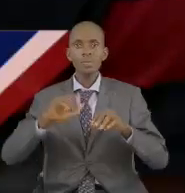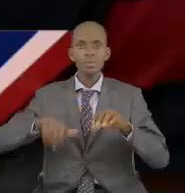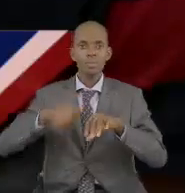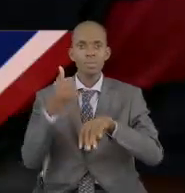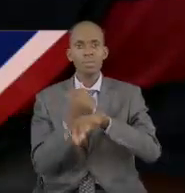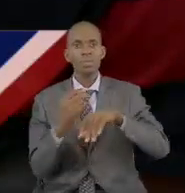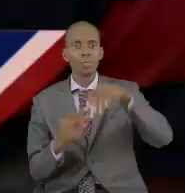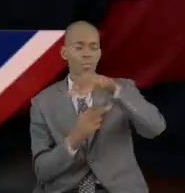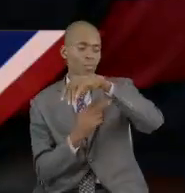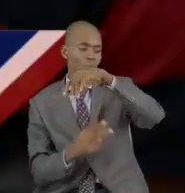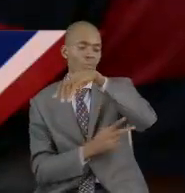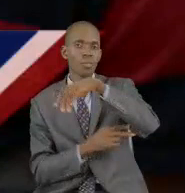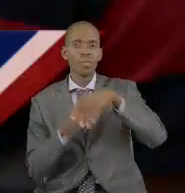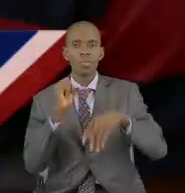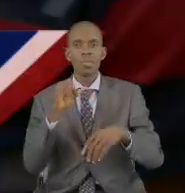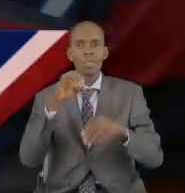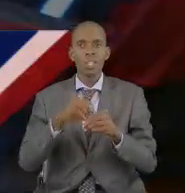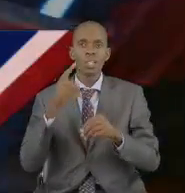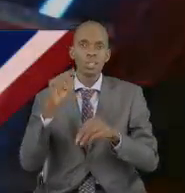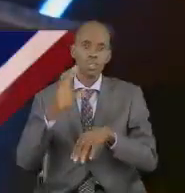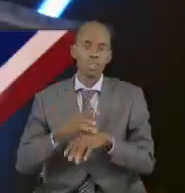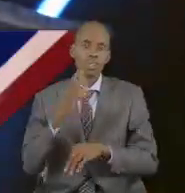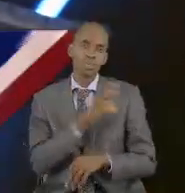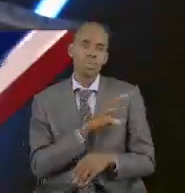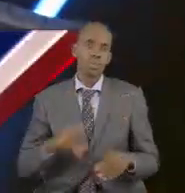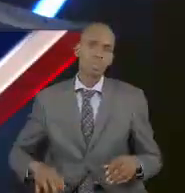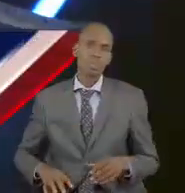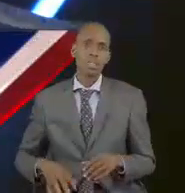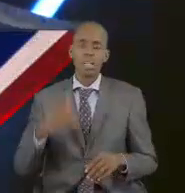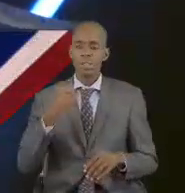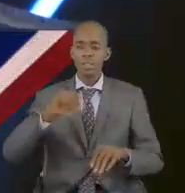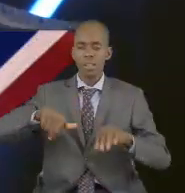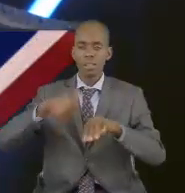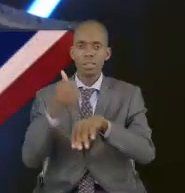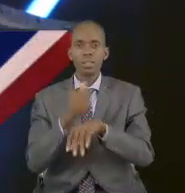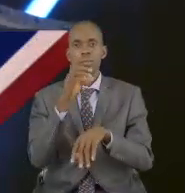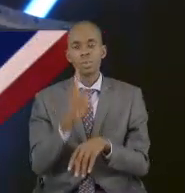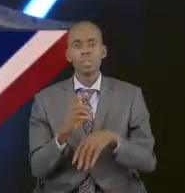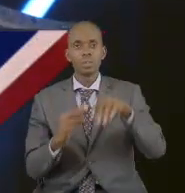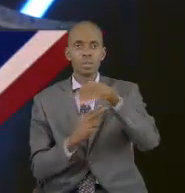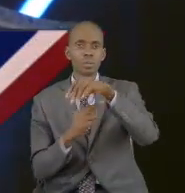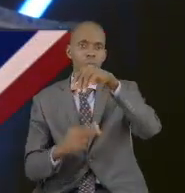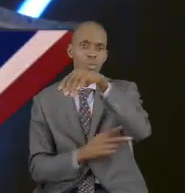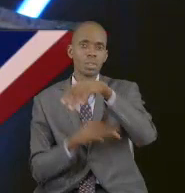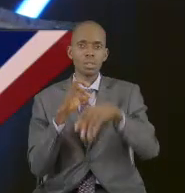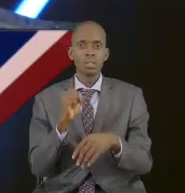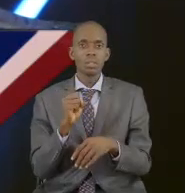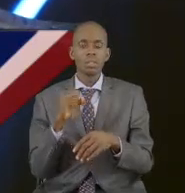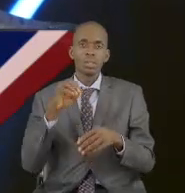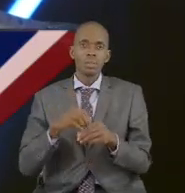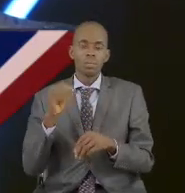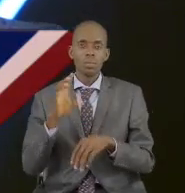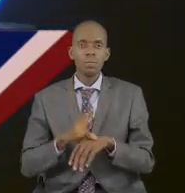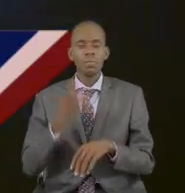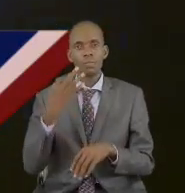pillars in the church of Christ. The established pillars in the church of